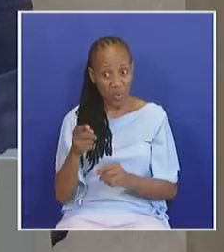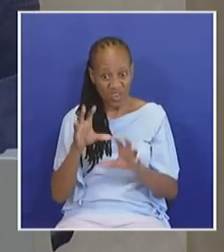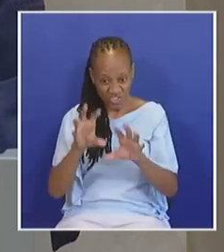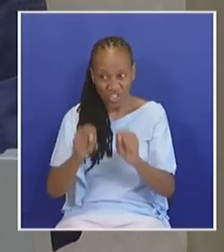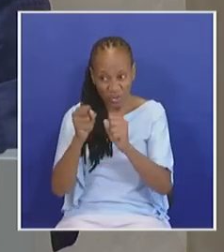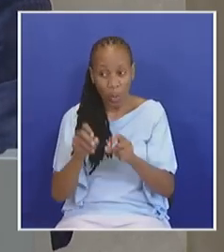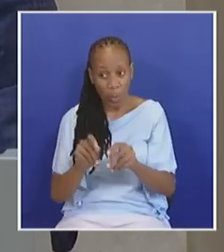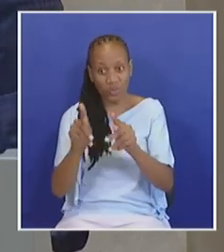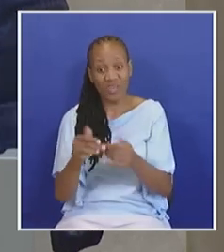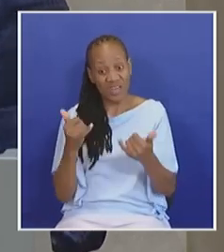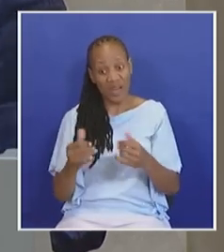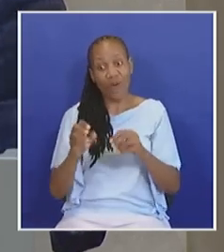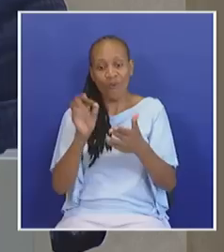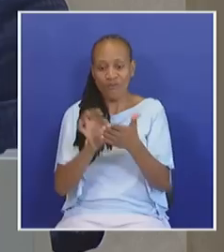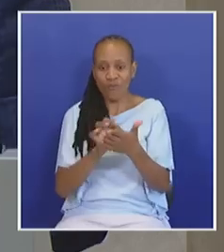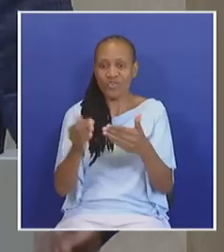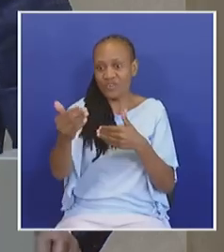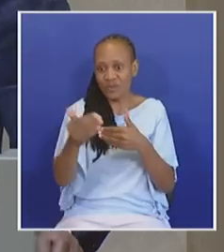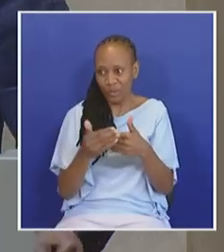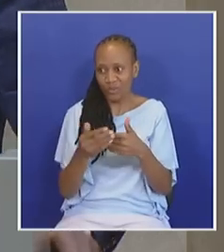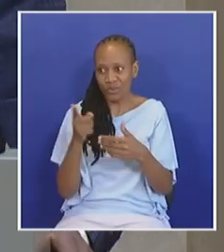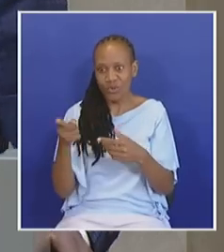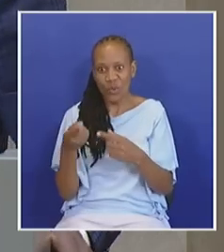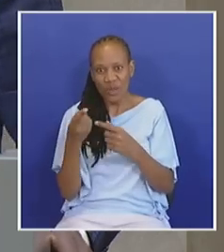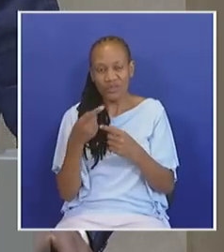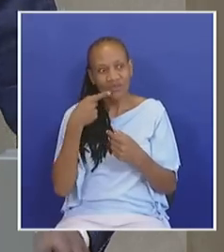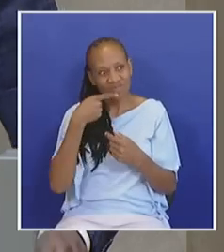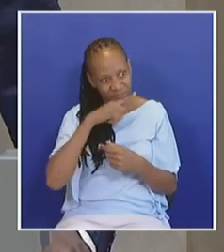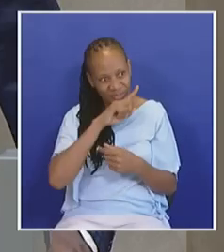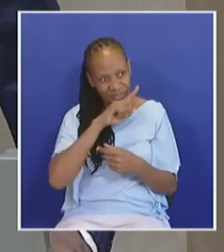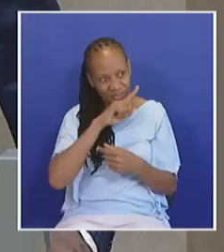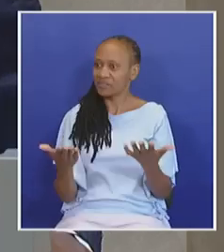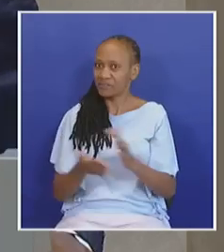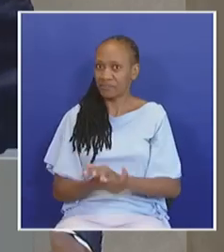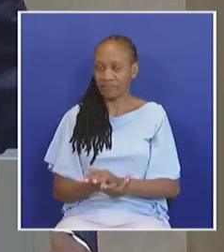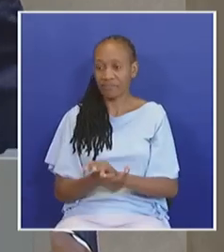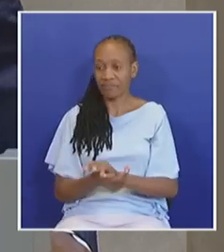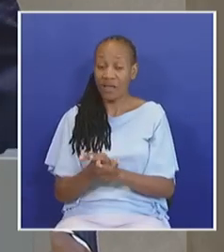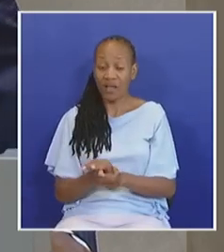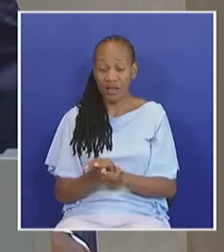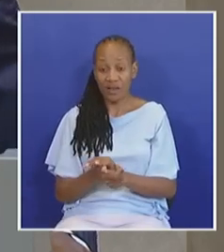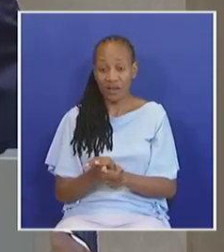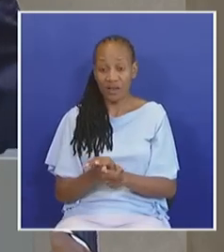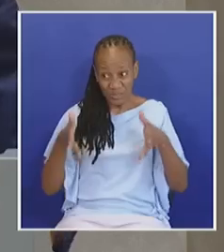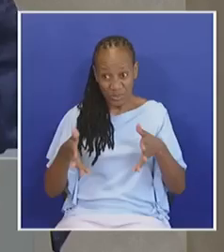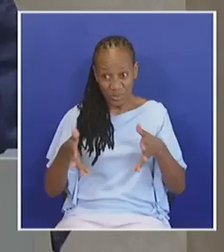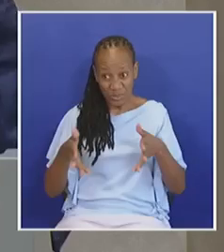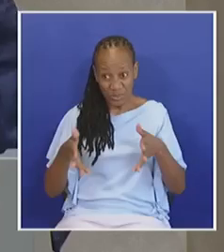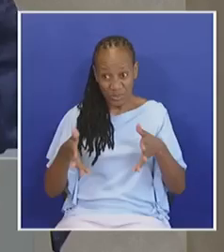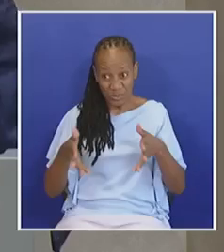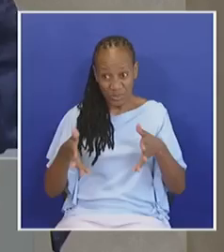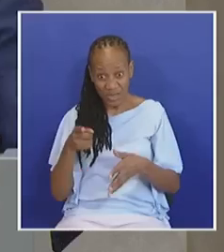The elections are up ahead. You want to fool our people, and let me tell you, today you can never fool our blacks